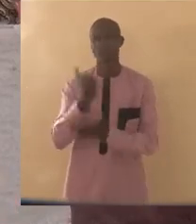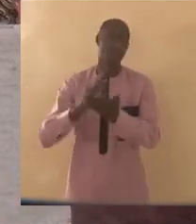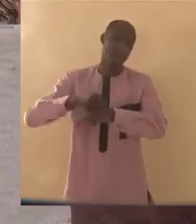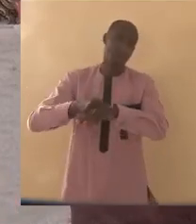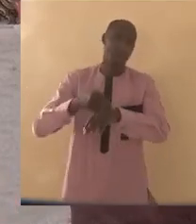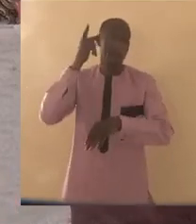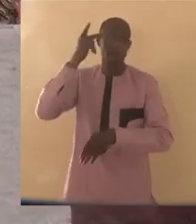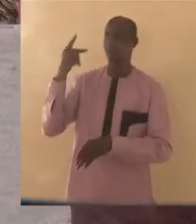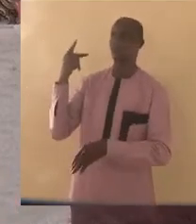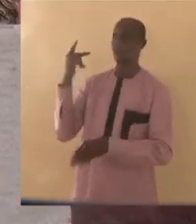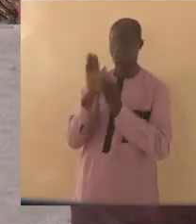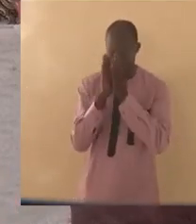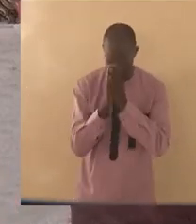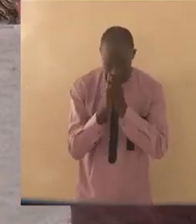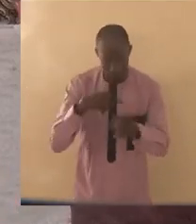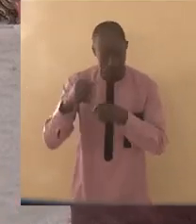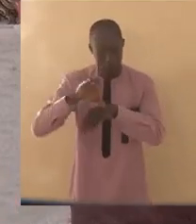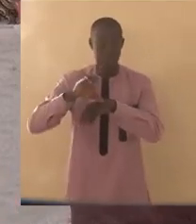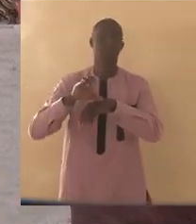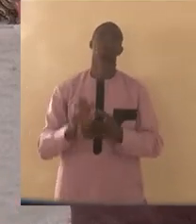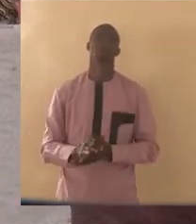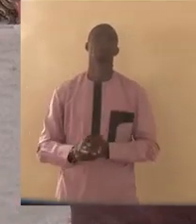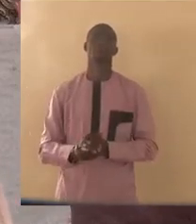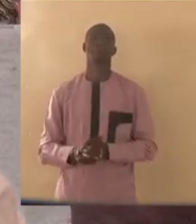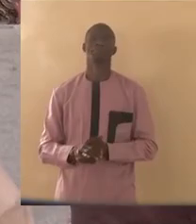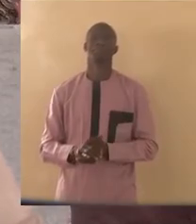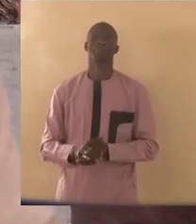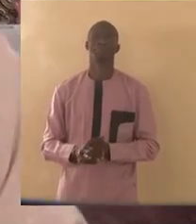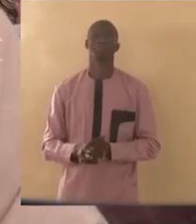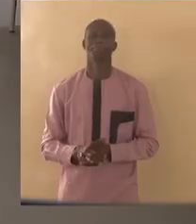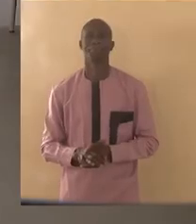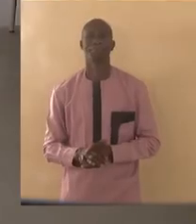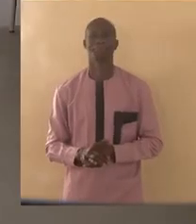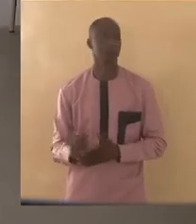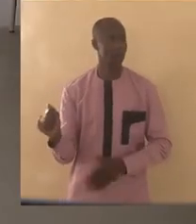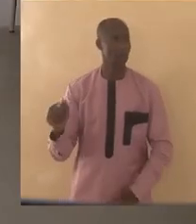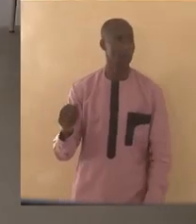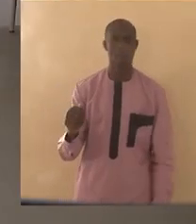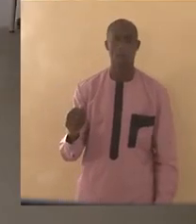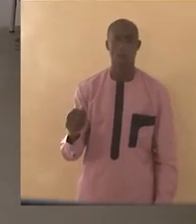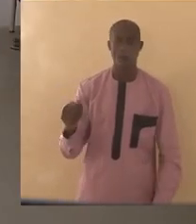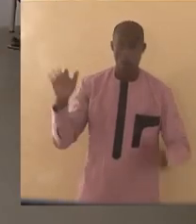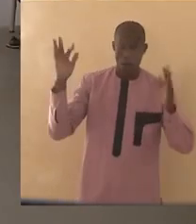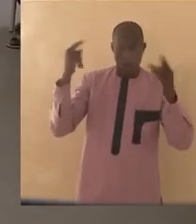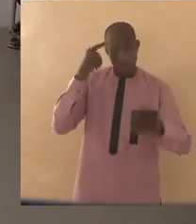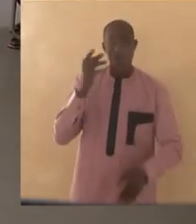sometimes and reflect and pray and go to church. Yeah. Thank you. Yes, Louis.